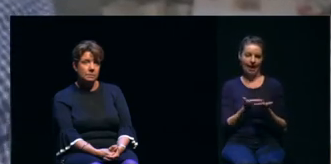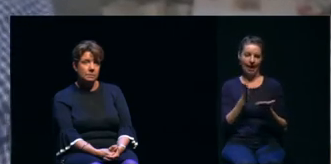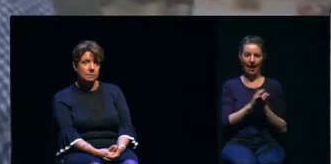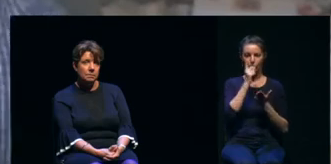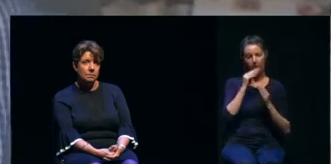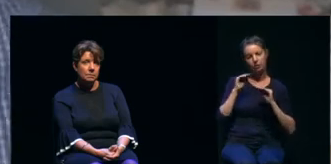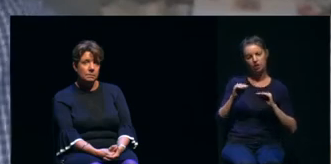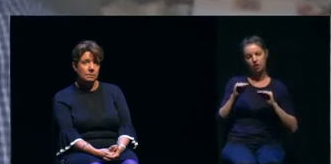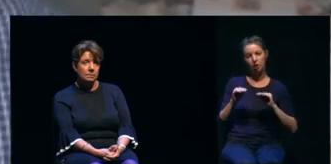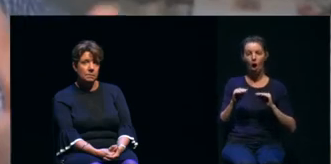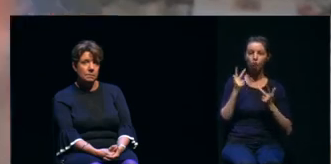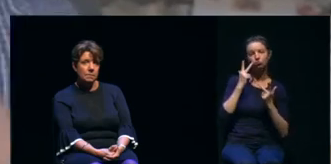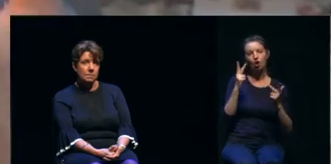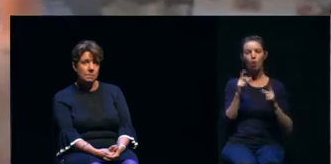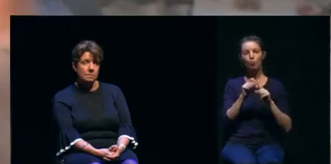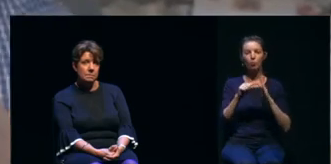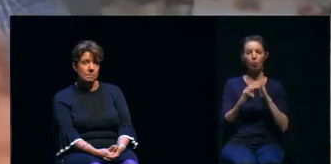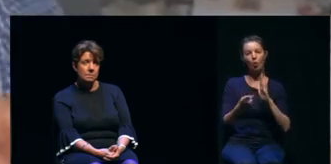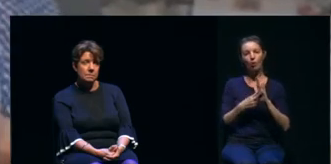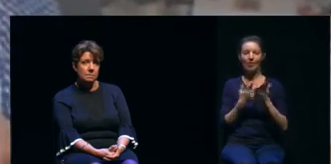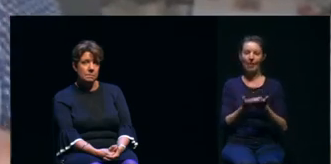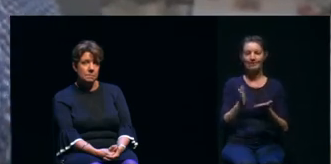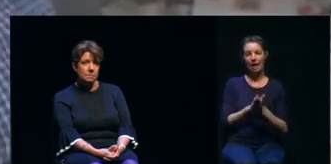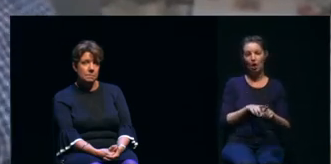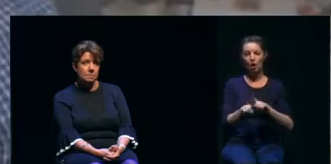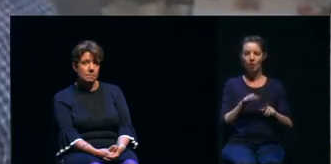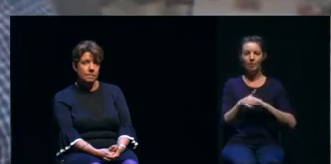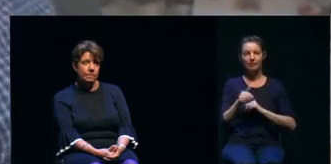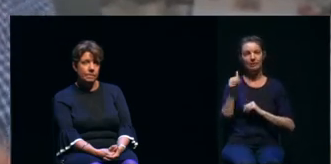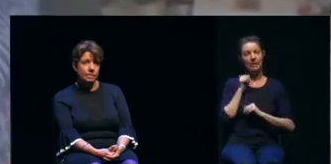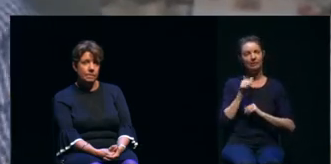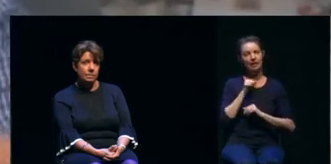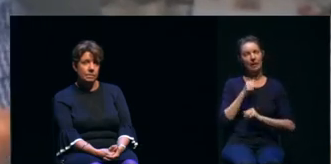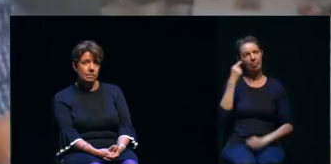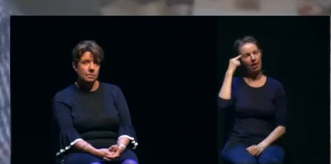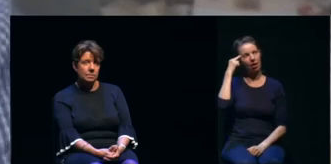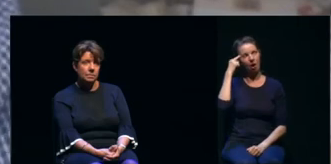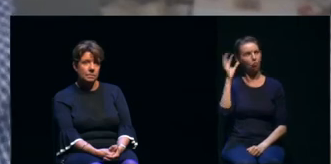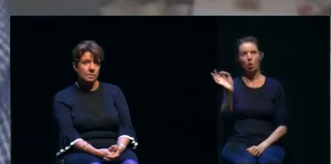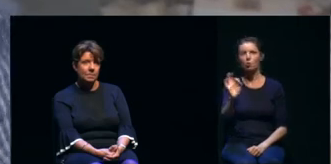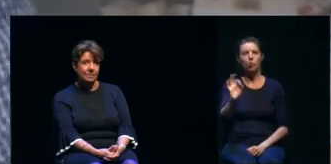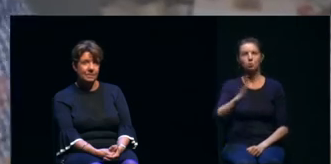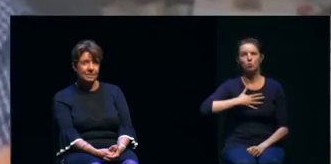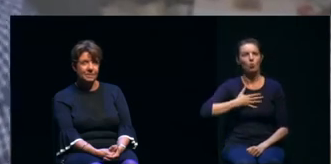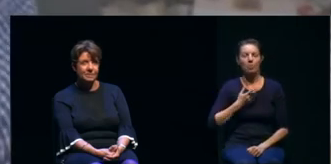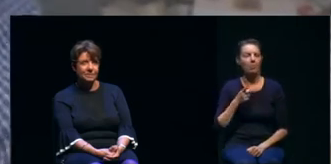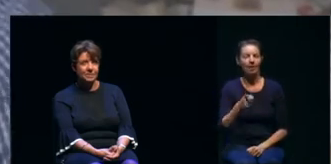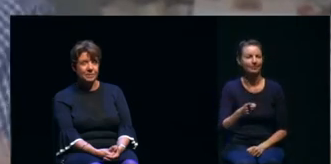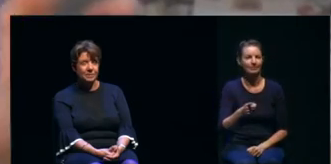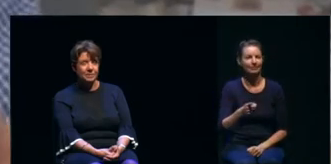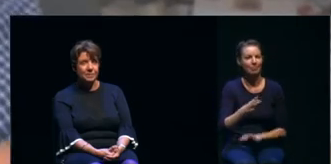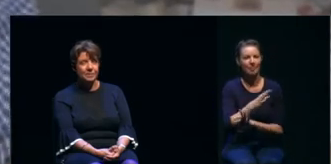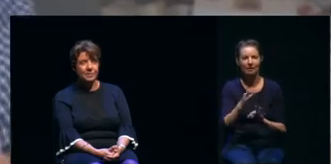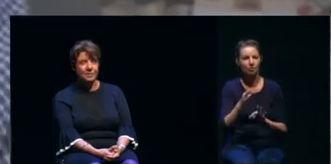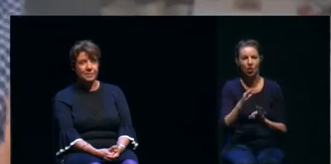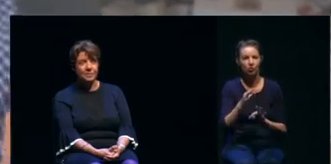is? And they're like, well, you show them pornography. That's how everybody learns about sex. And they're like, they think about it for 10 seconds. They're like, no. No, that is